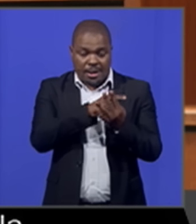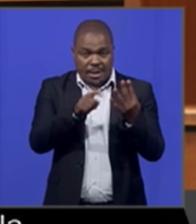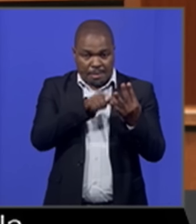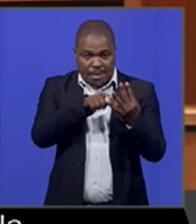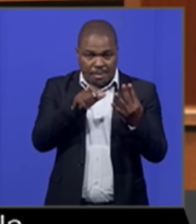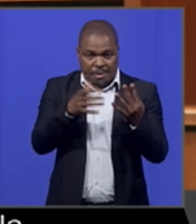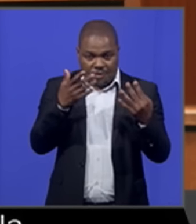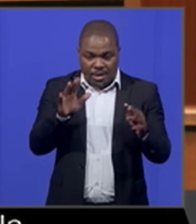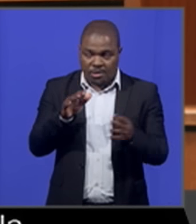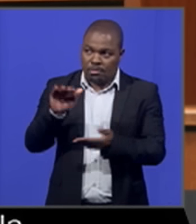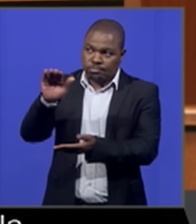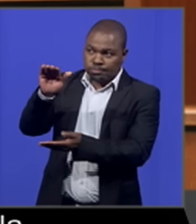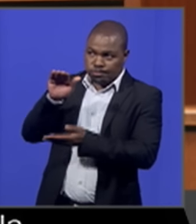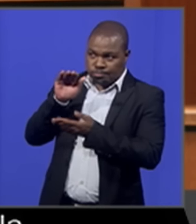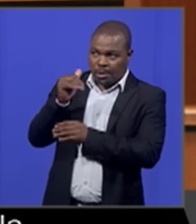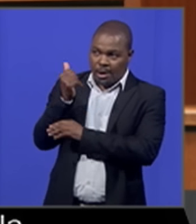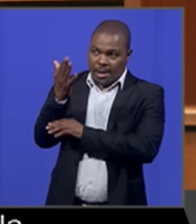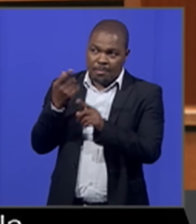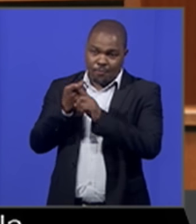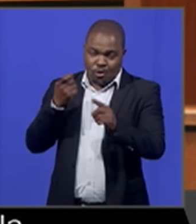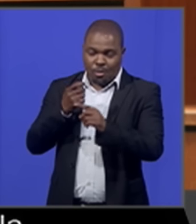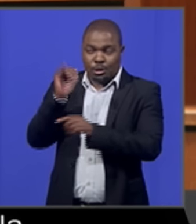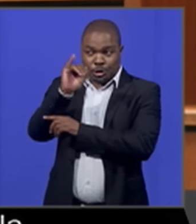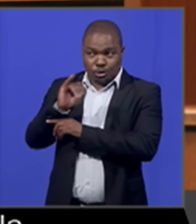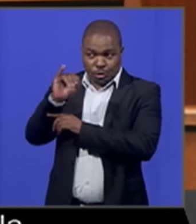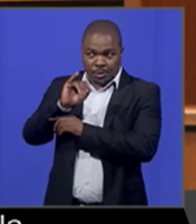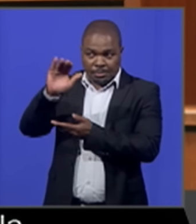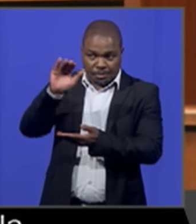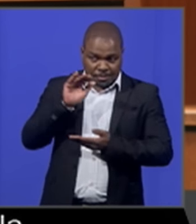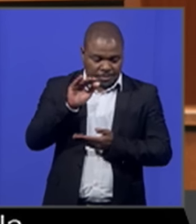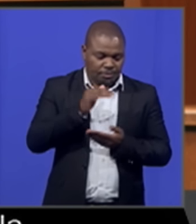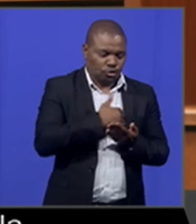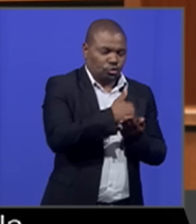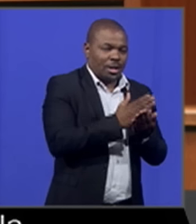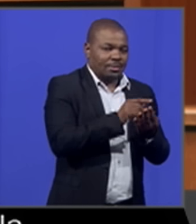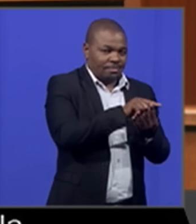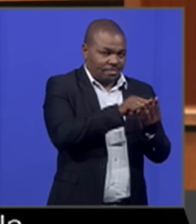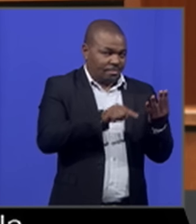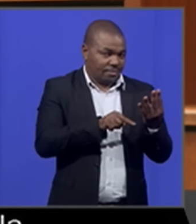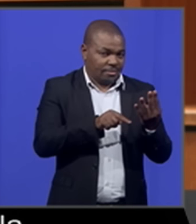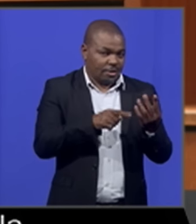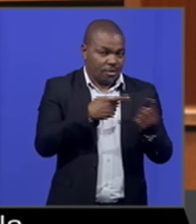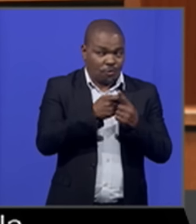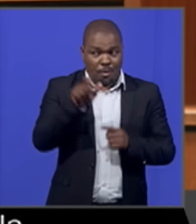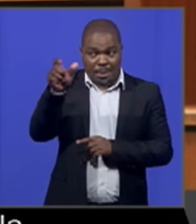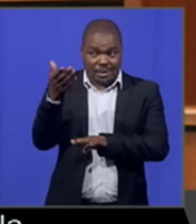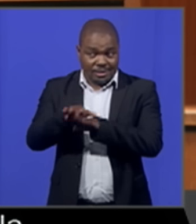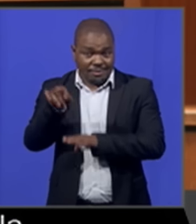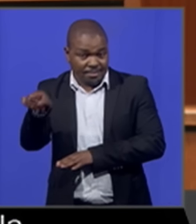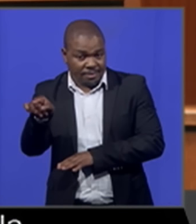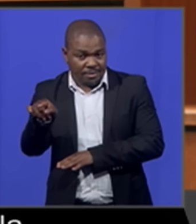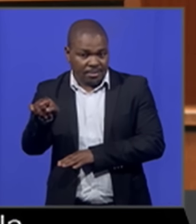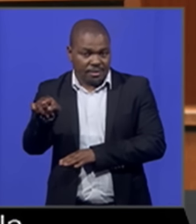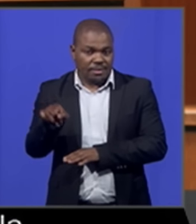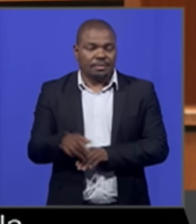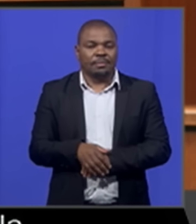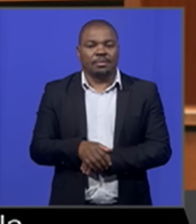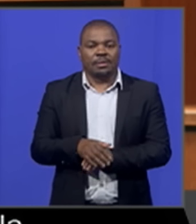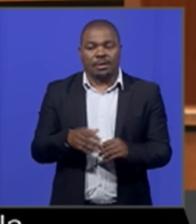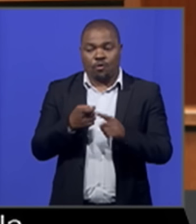the proceeds of the claims which were from the insurance of the deceased, in exclusion of 8, 9, and